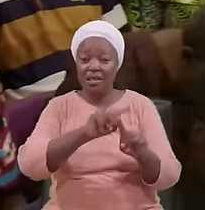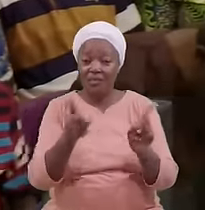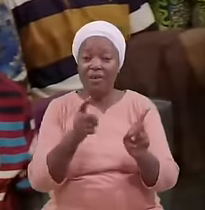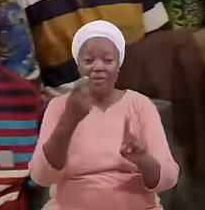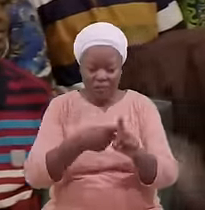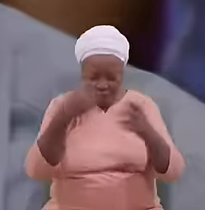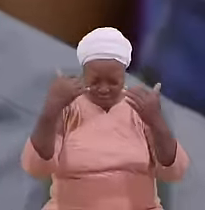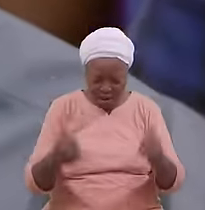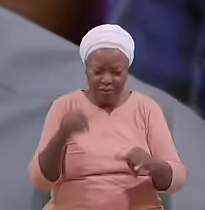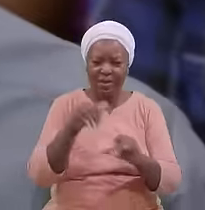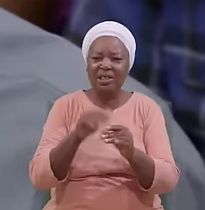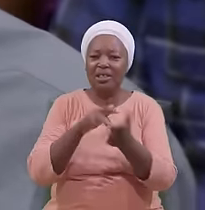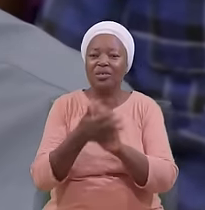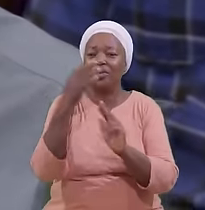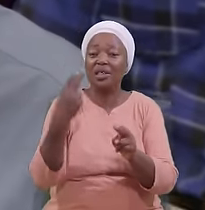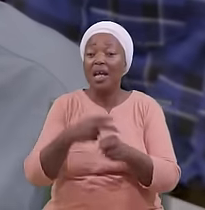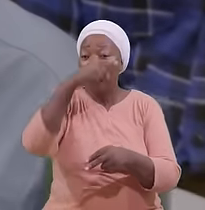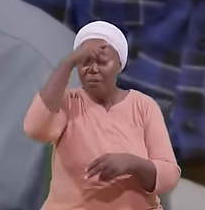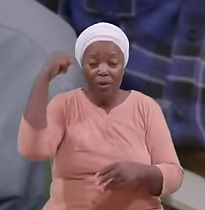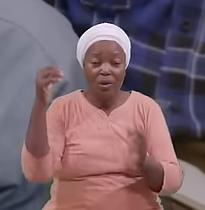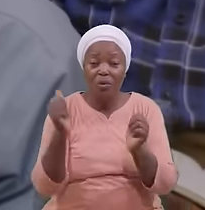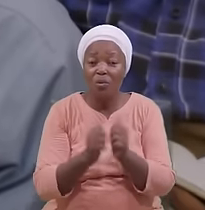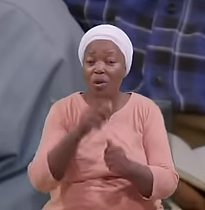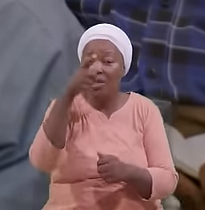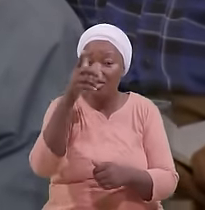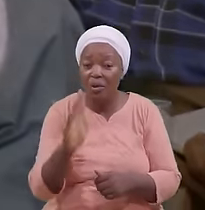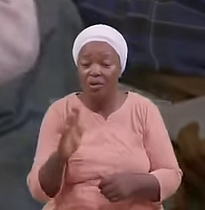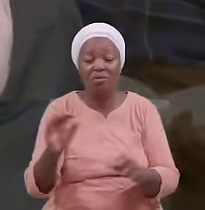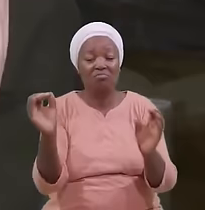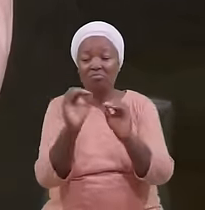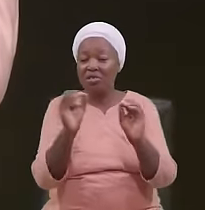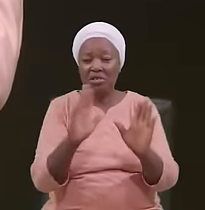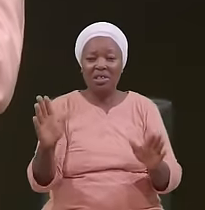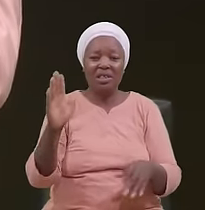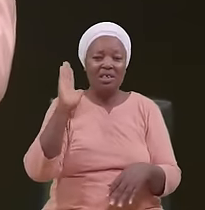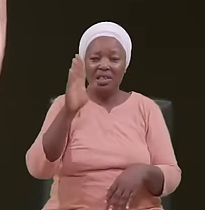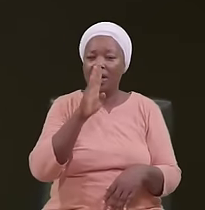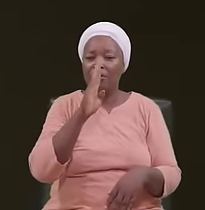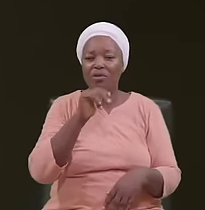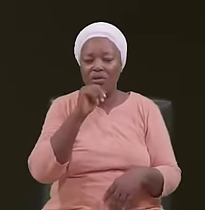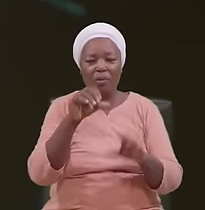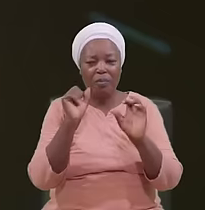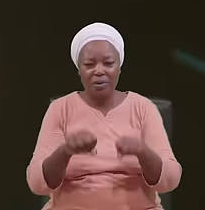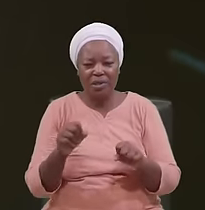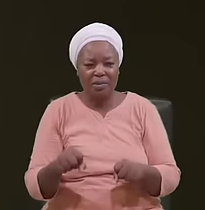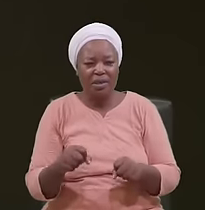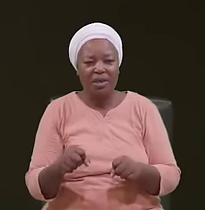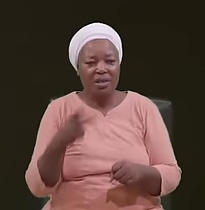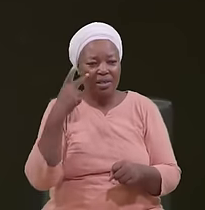moment. Because with God, nothing shall be impossible. Look at